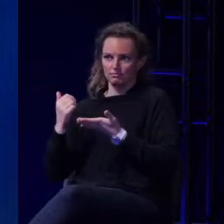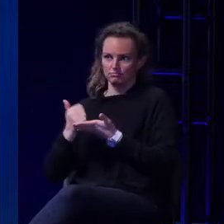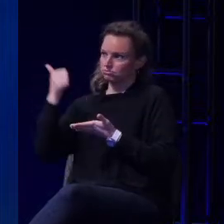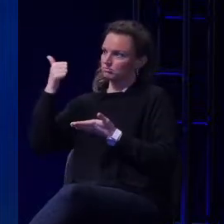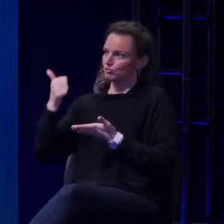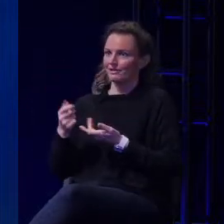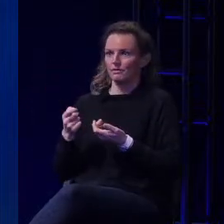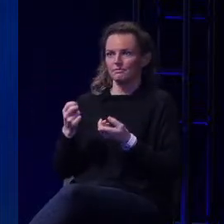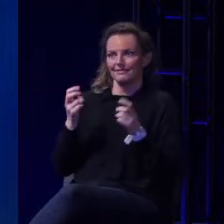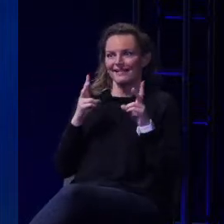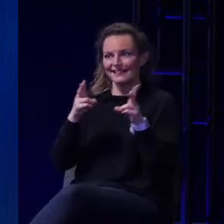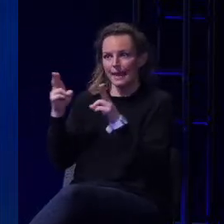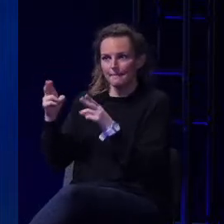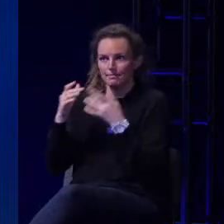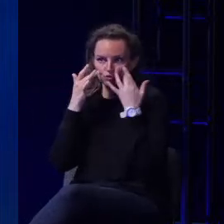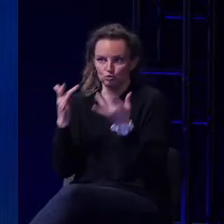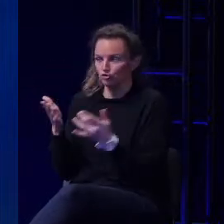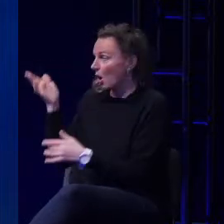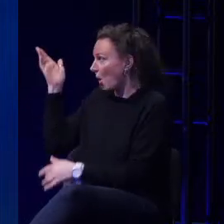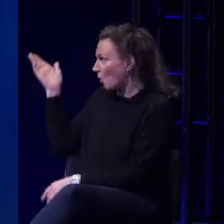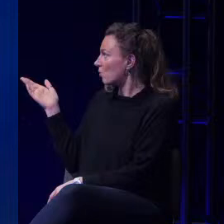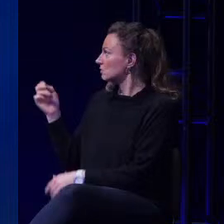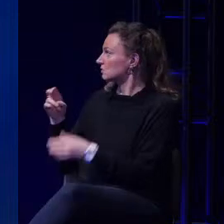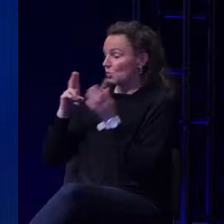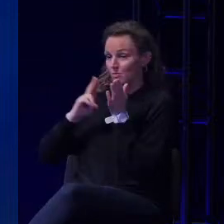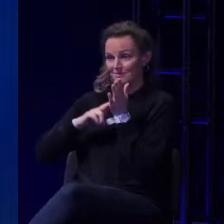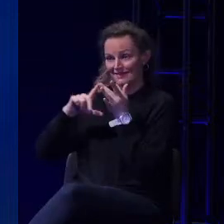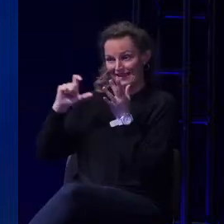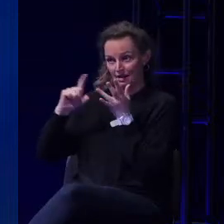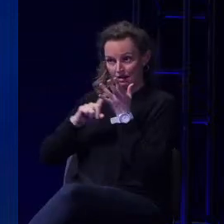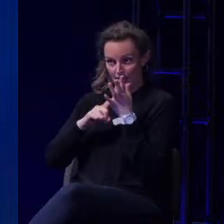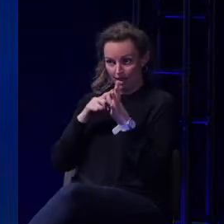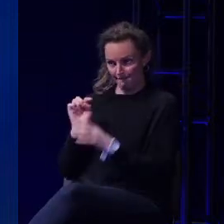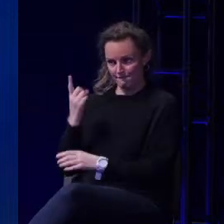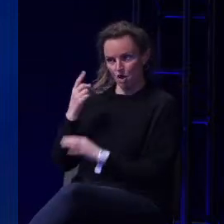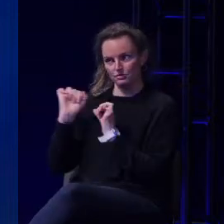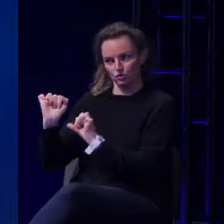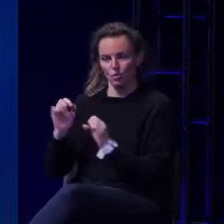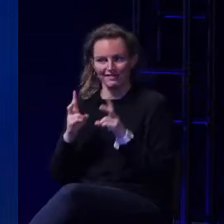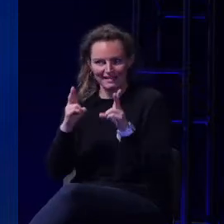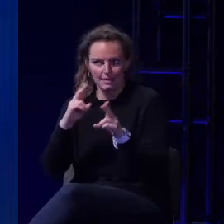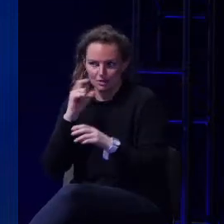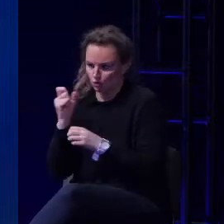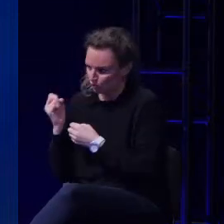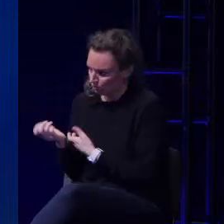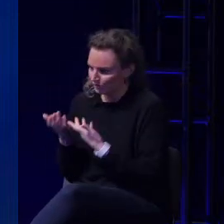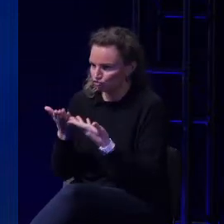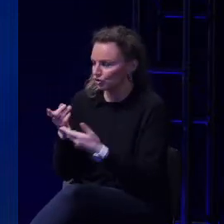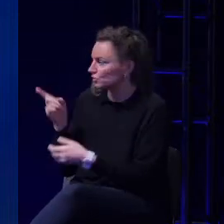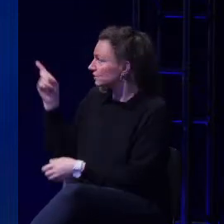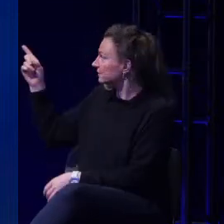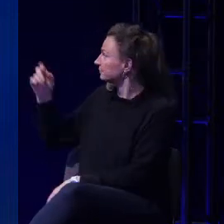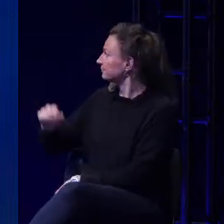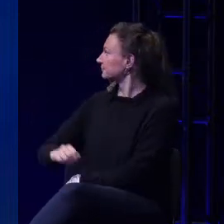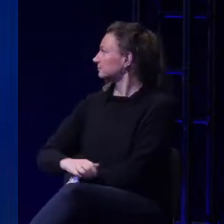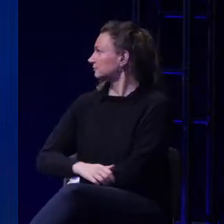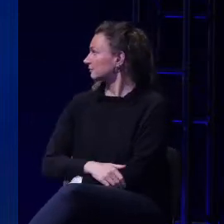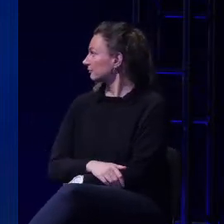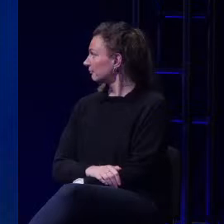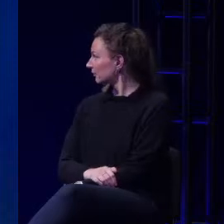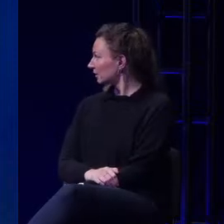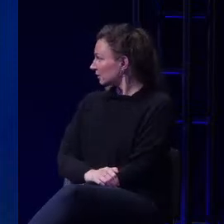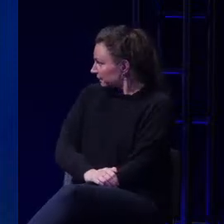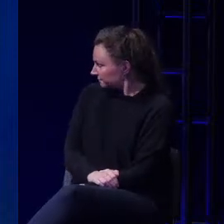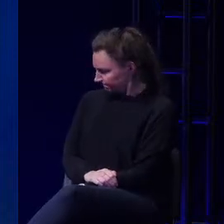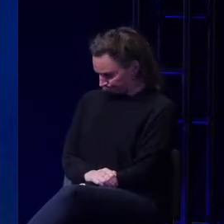to demonstrate this. So Nicola, we'll go first with yours, if I may. Could you give us, so we'll play Nicola's clip in a minute, James, but